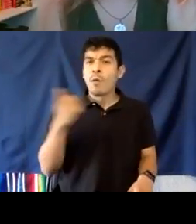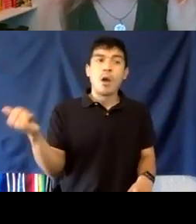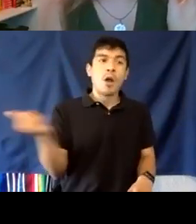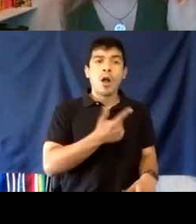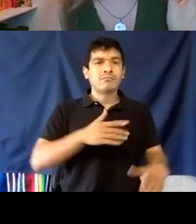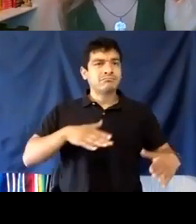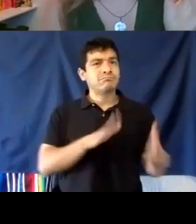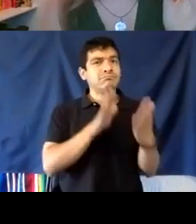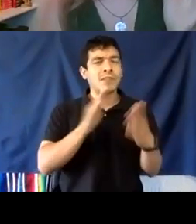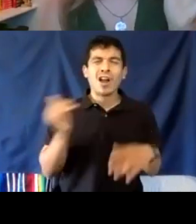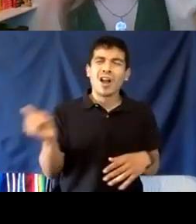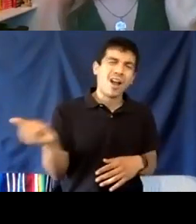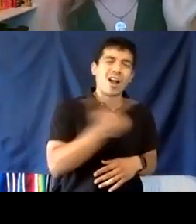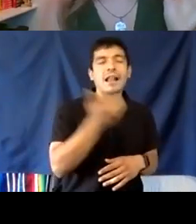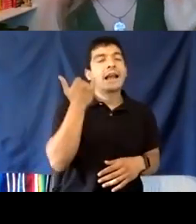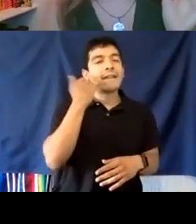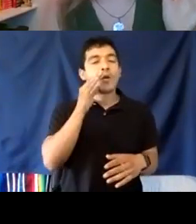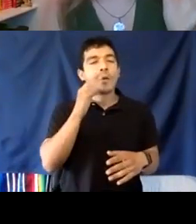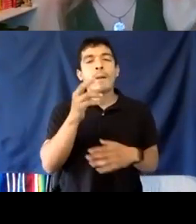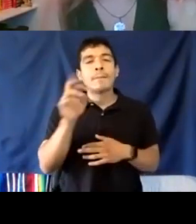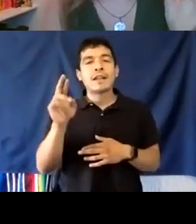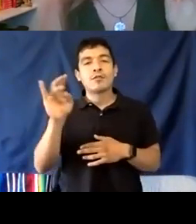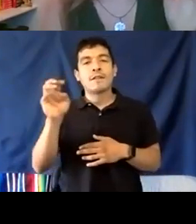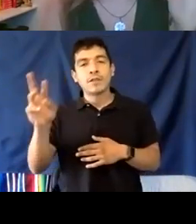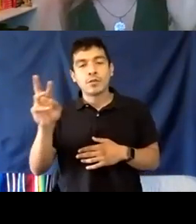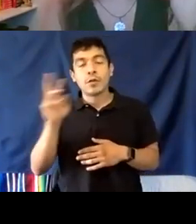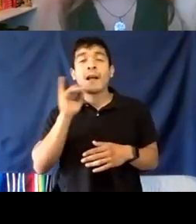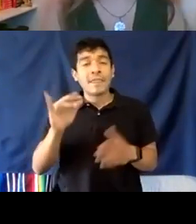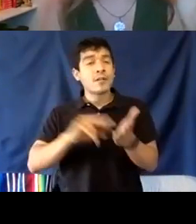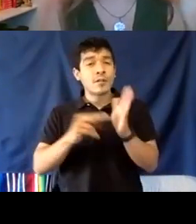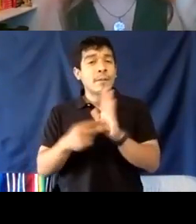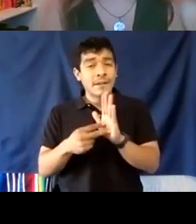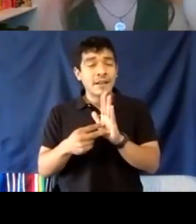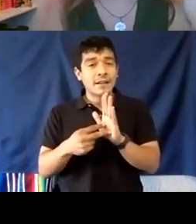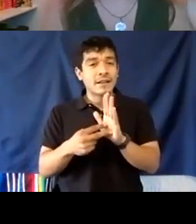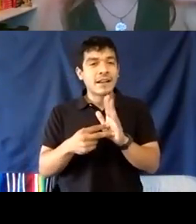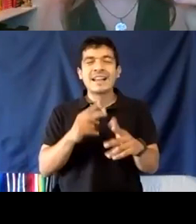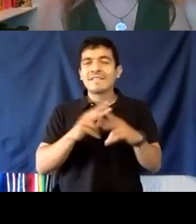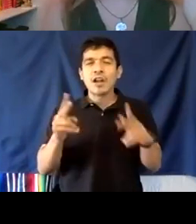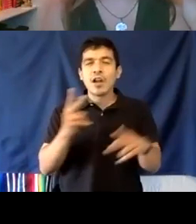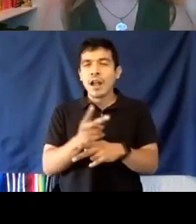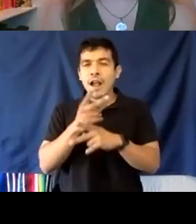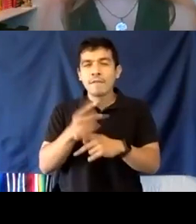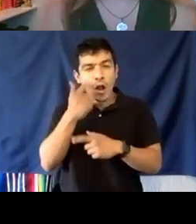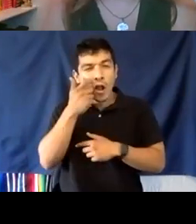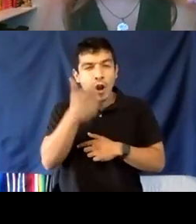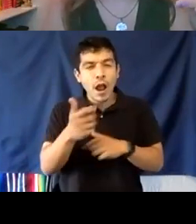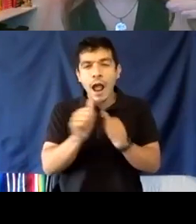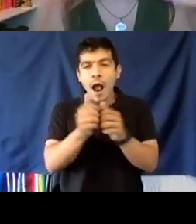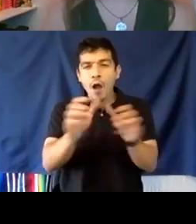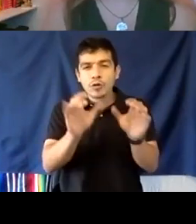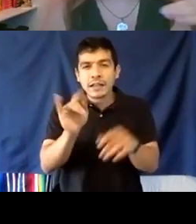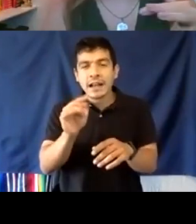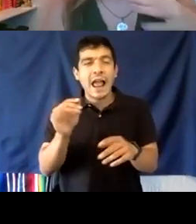peer reviewed, because that's what peer review actually means, which is a very careful look at the methodology and the possible harm